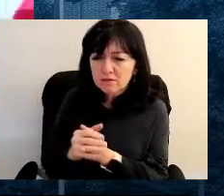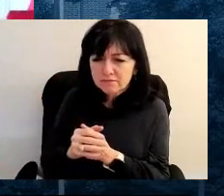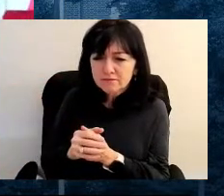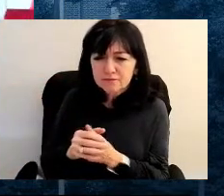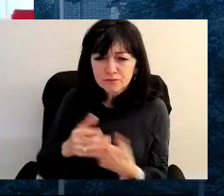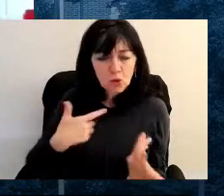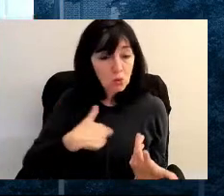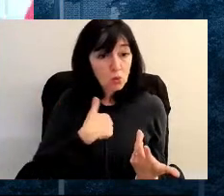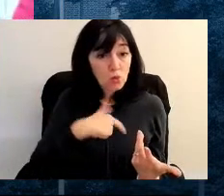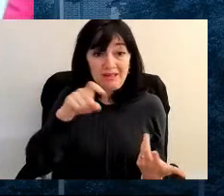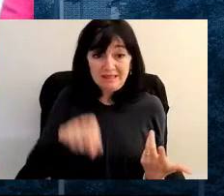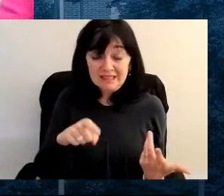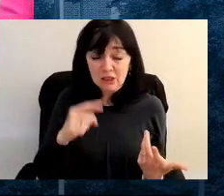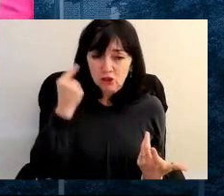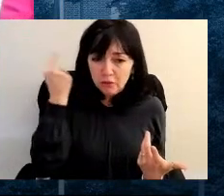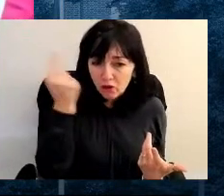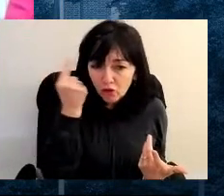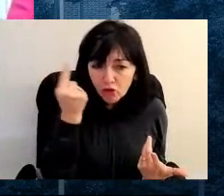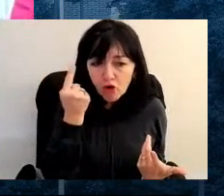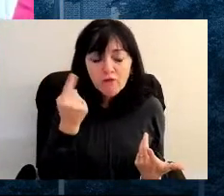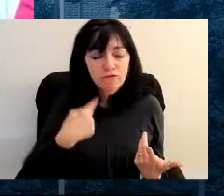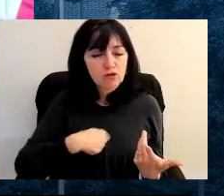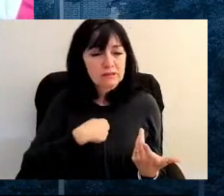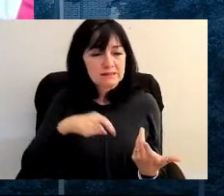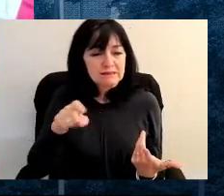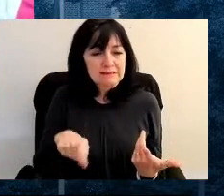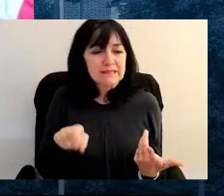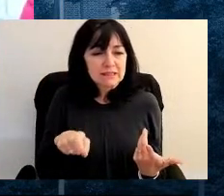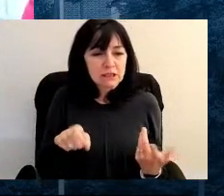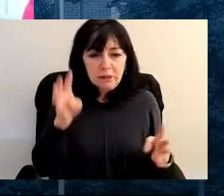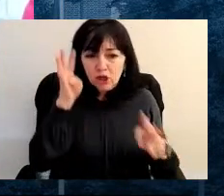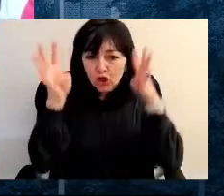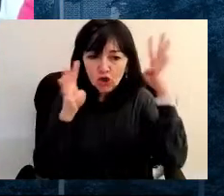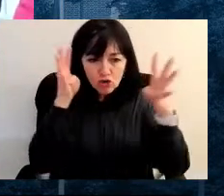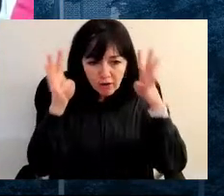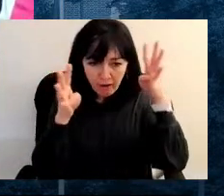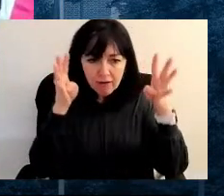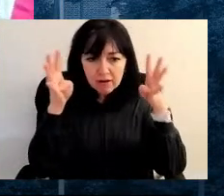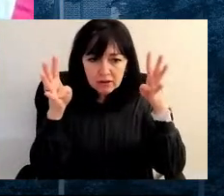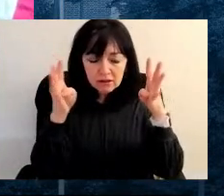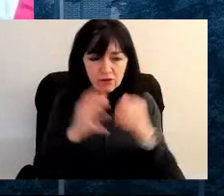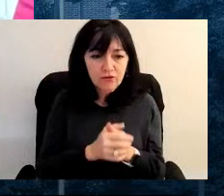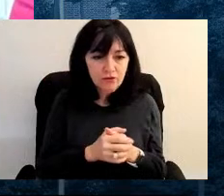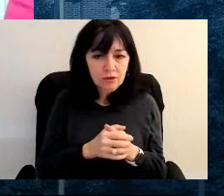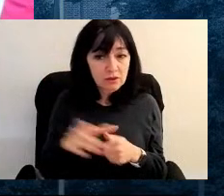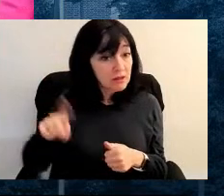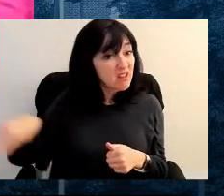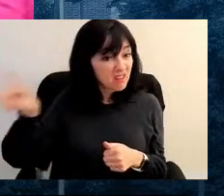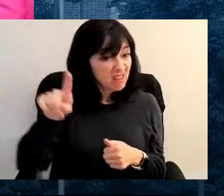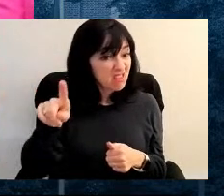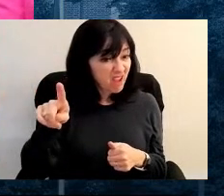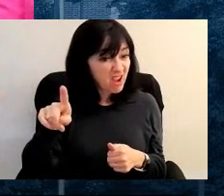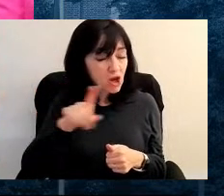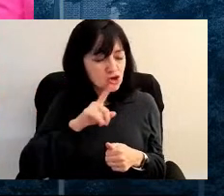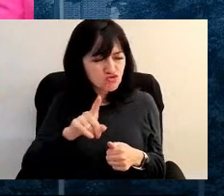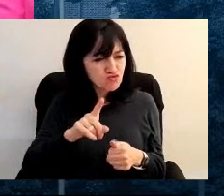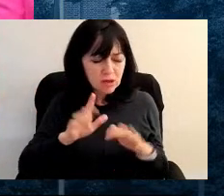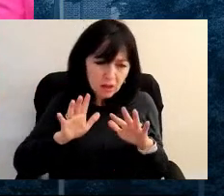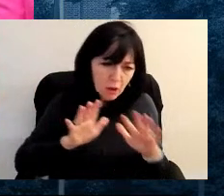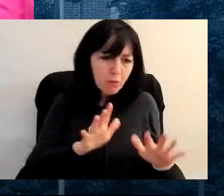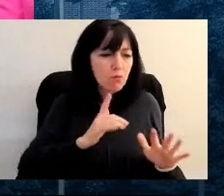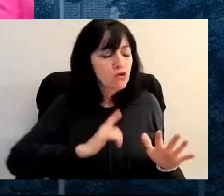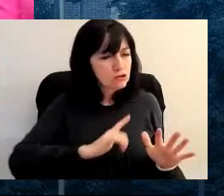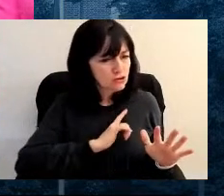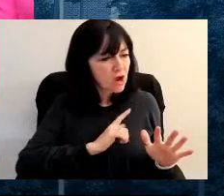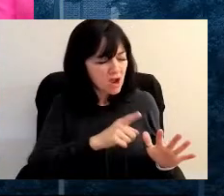incredibly creative. And they've pushed us, both directly and indirectly, on this committee to really think thoroughly and